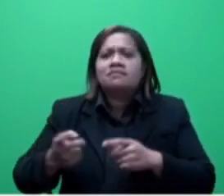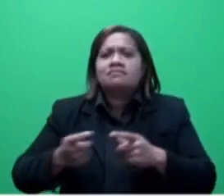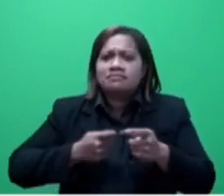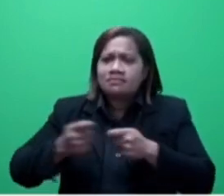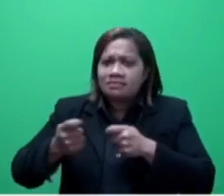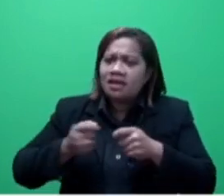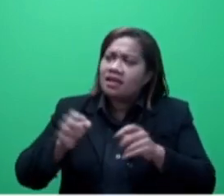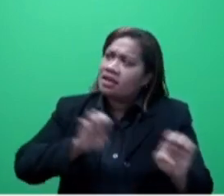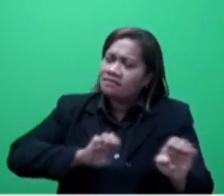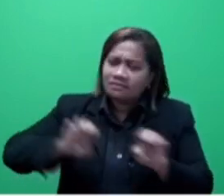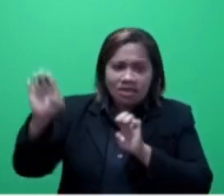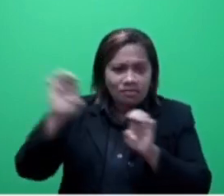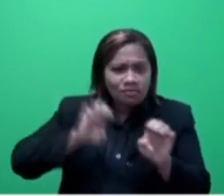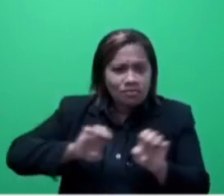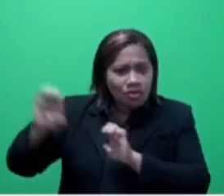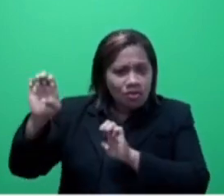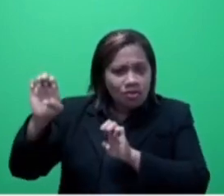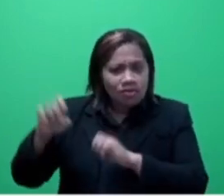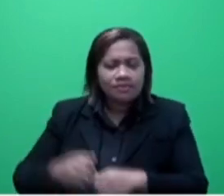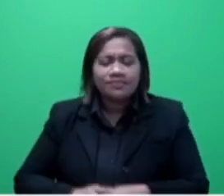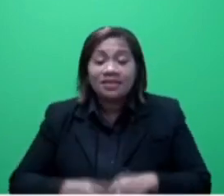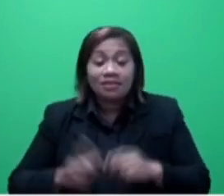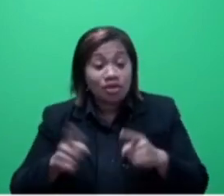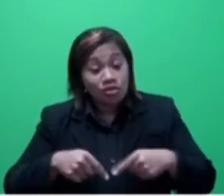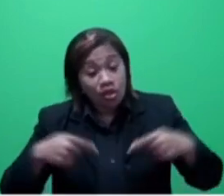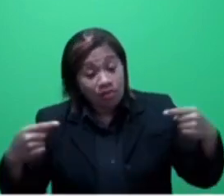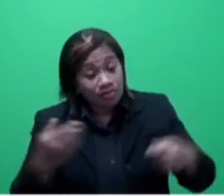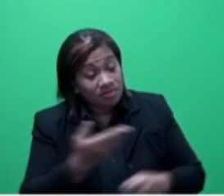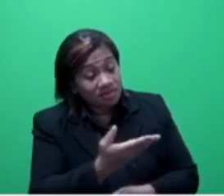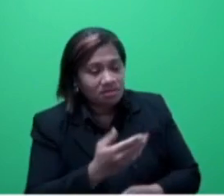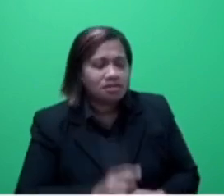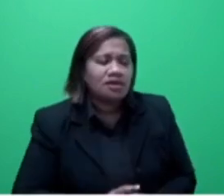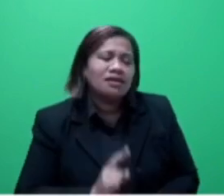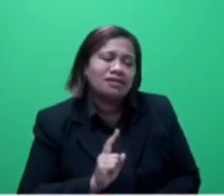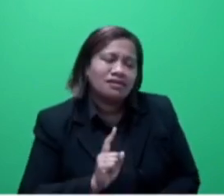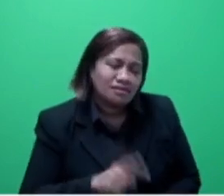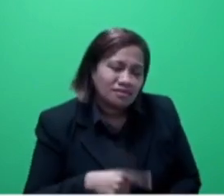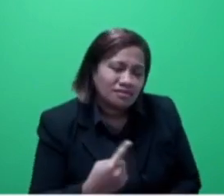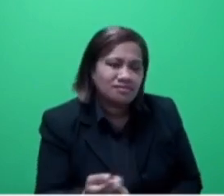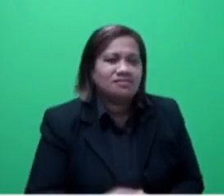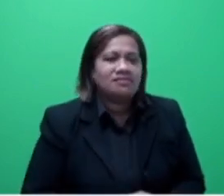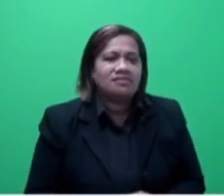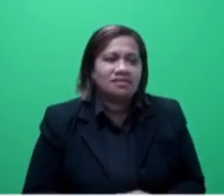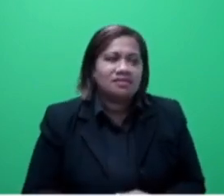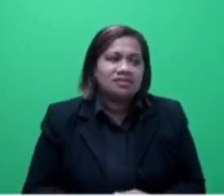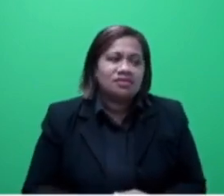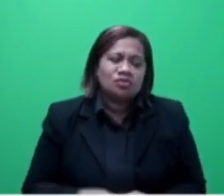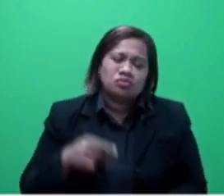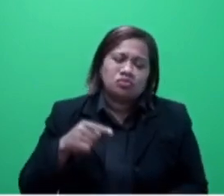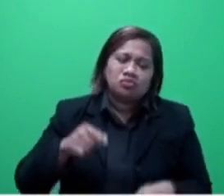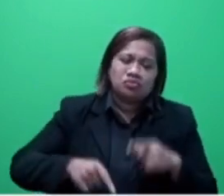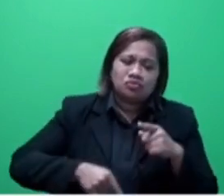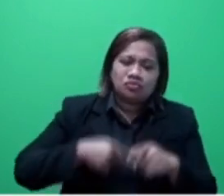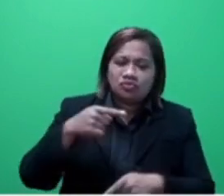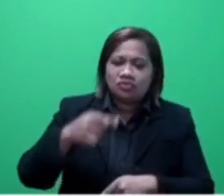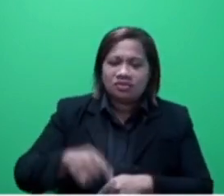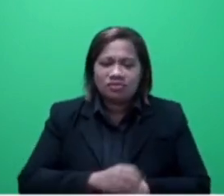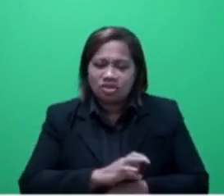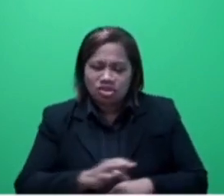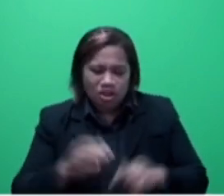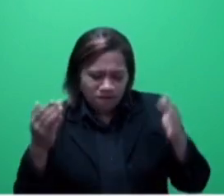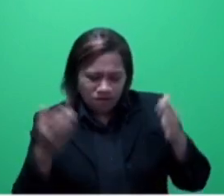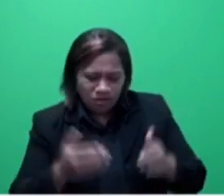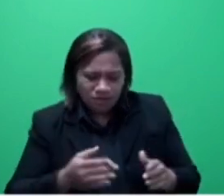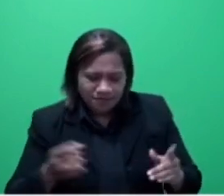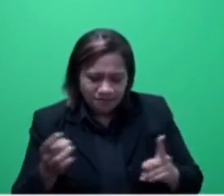Speaker, sir, the opposition continues on their rhetoric that the FDB is not focusing on core sectors.